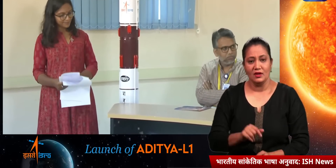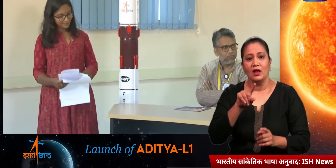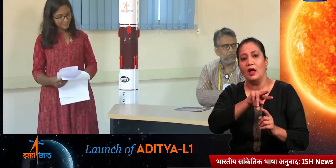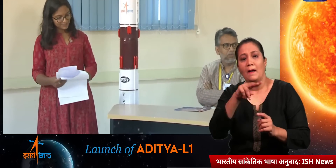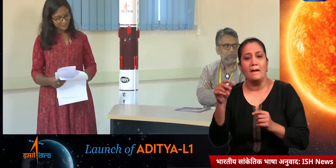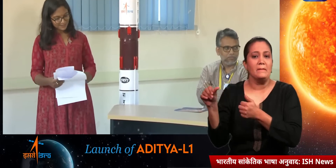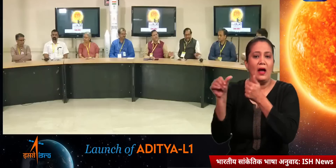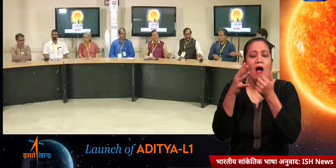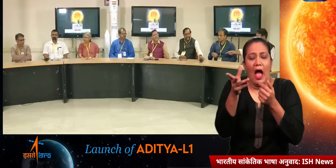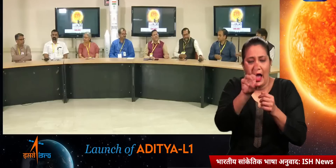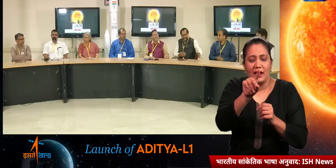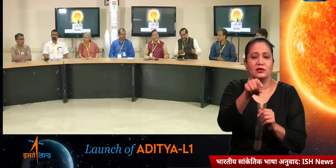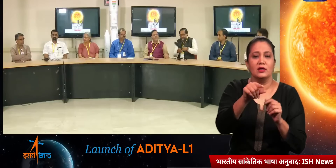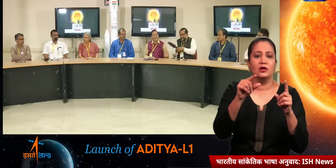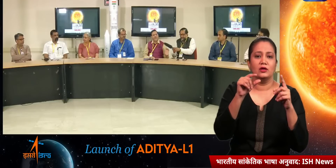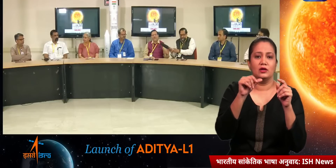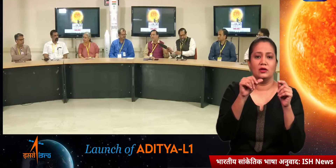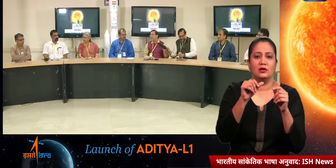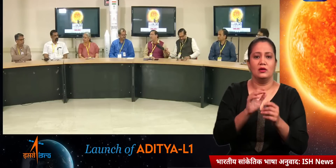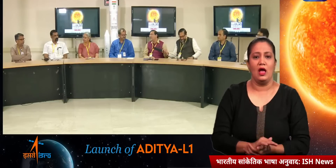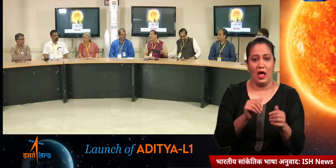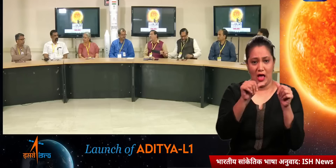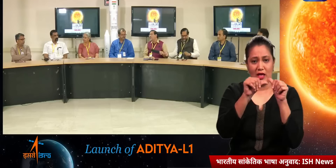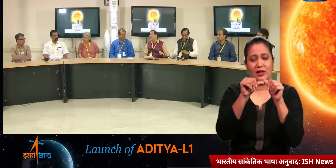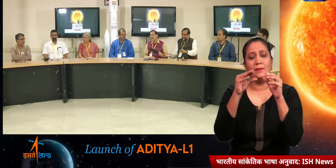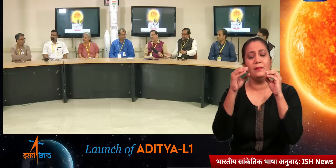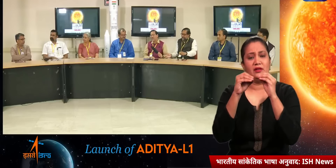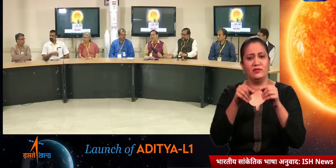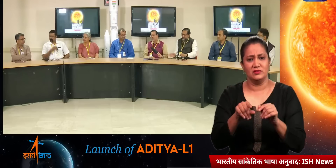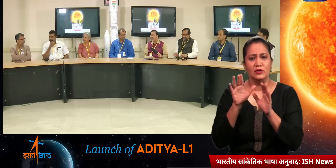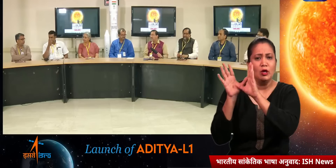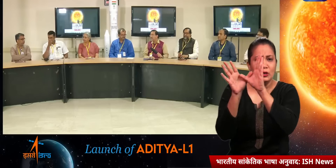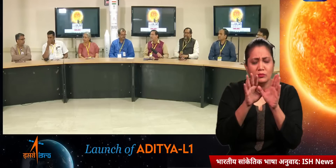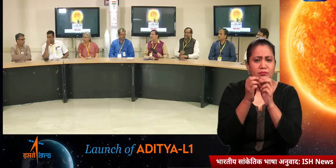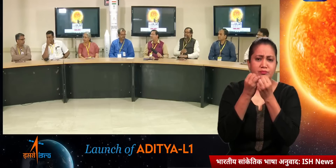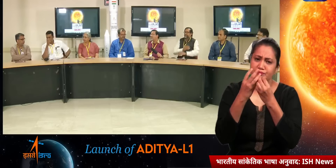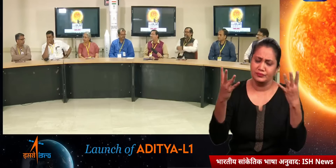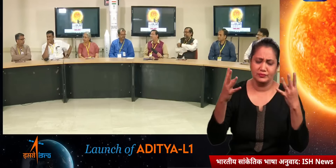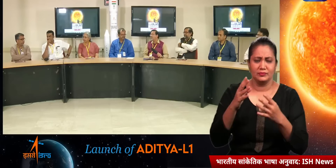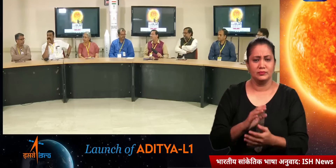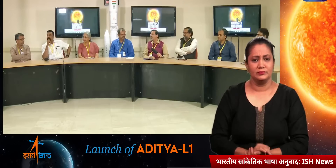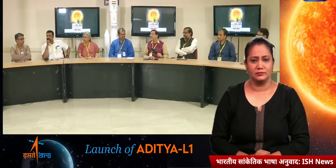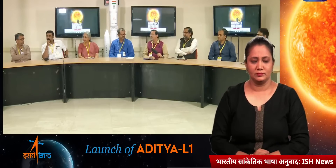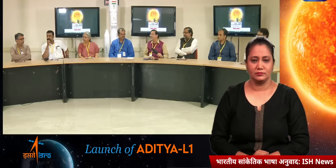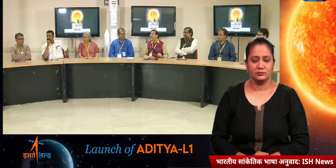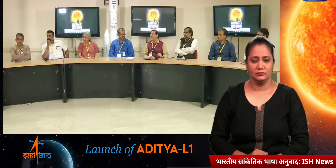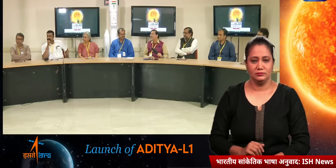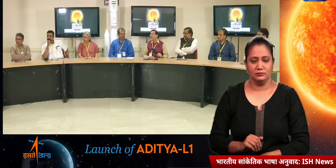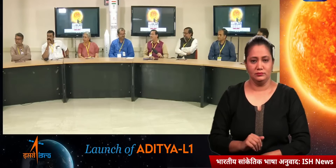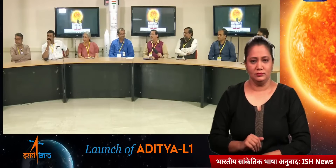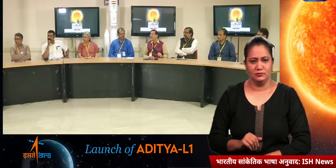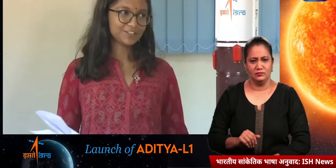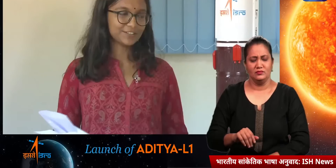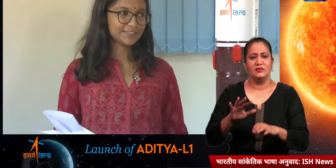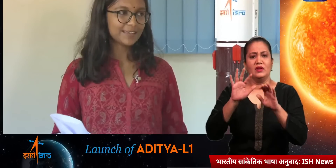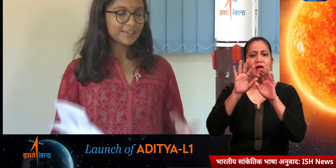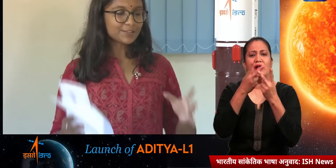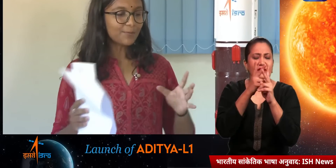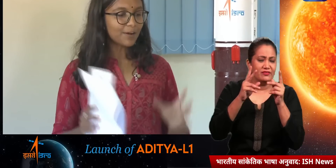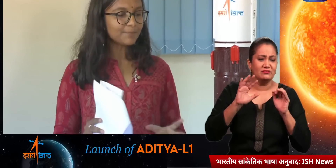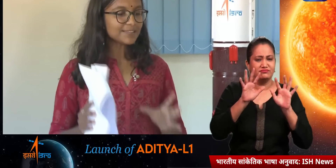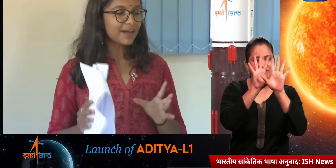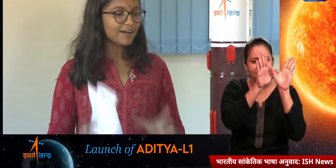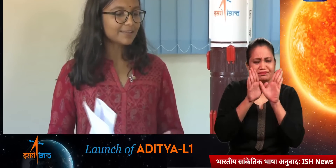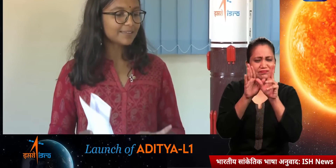Anil Bharadwaj. So there are many satellites that are sent to the space by other nations.